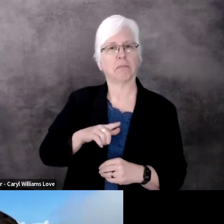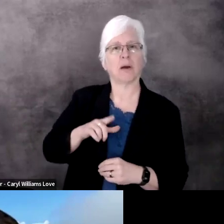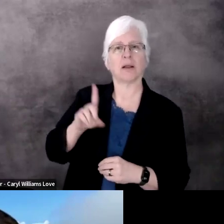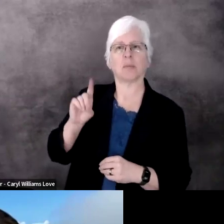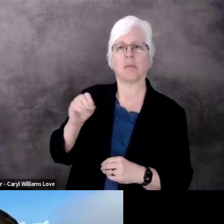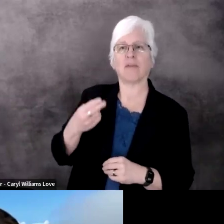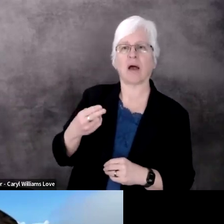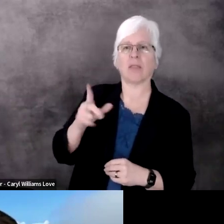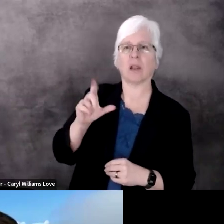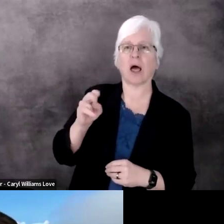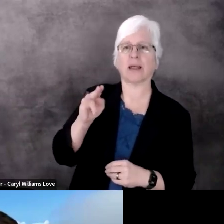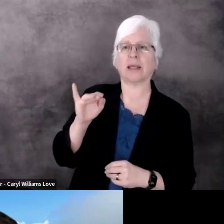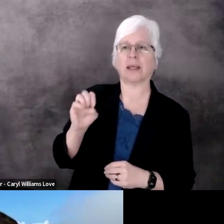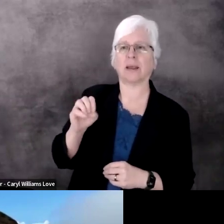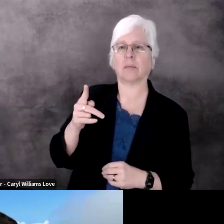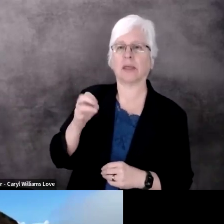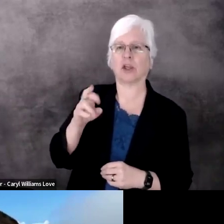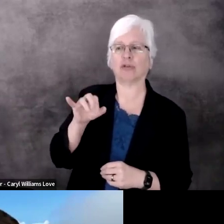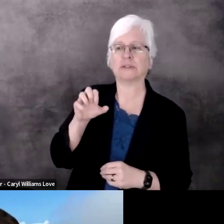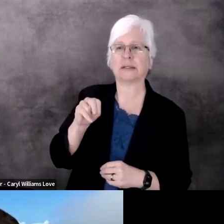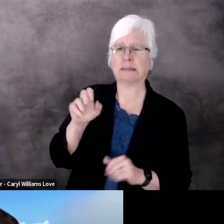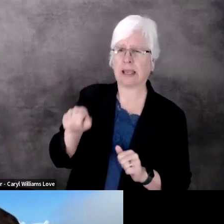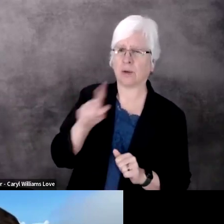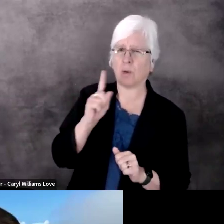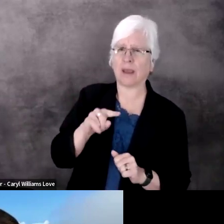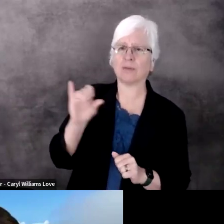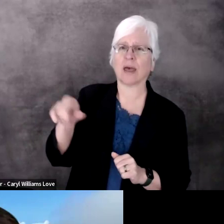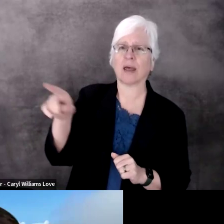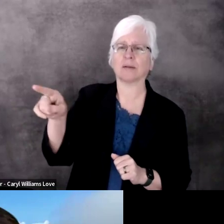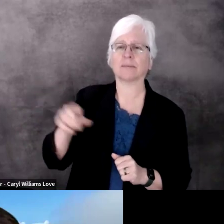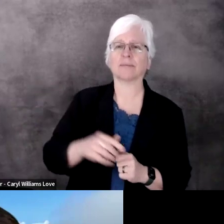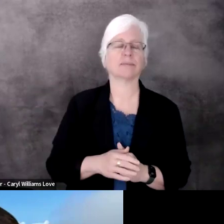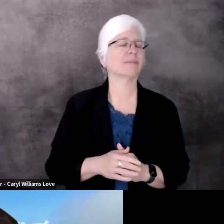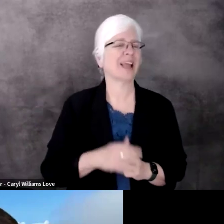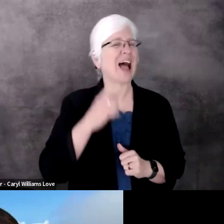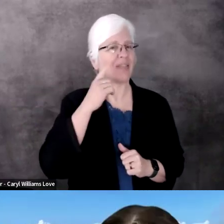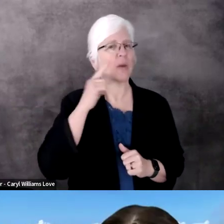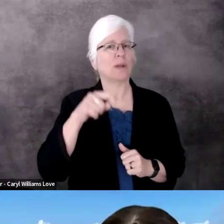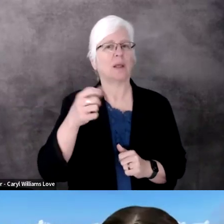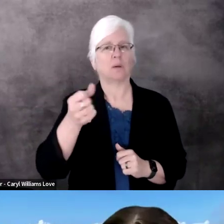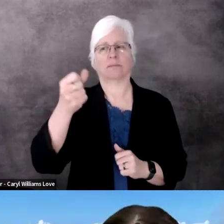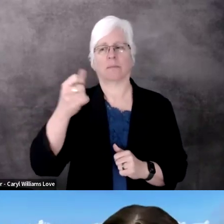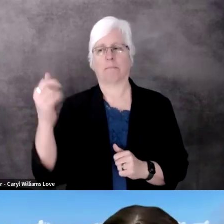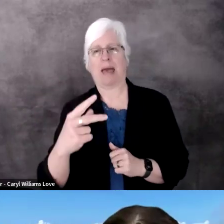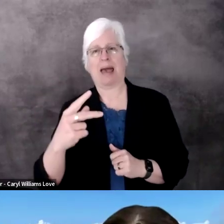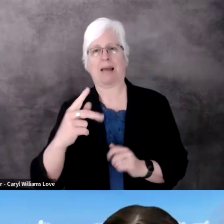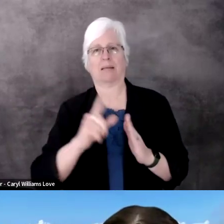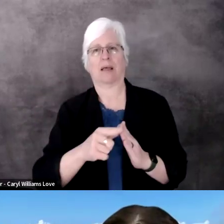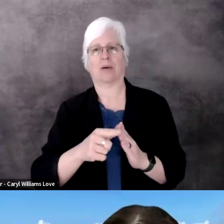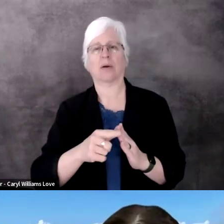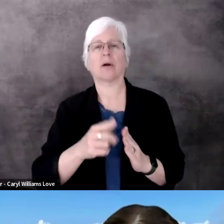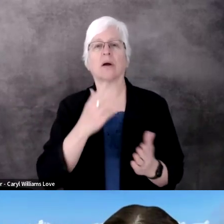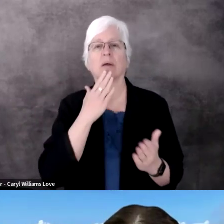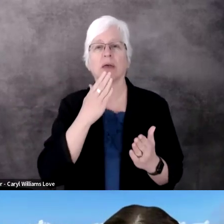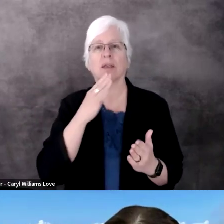is that something you can answer? Is that something you might want to circle back on? Yeah, I think I need to circle back on it. Thanks for the question, though, Darcy. It came through to